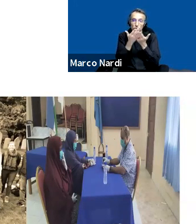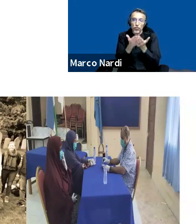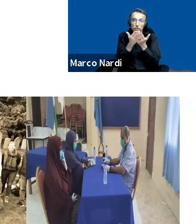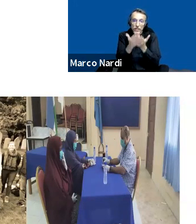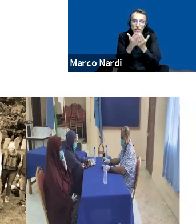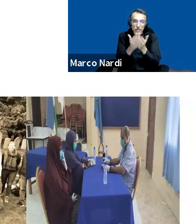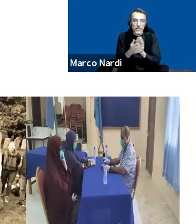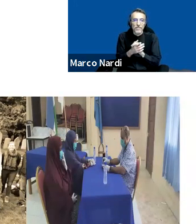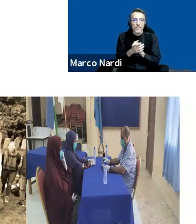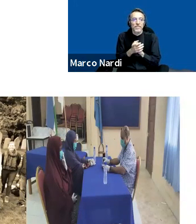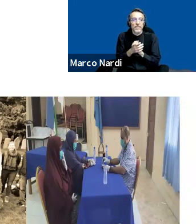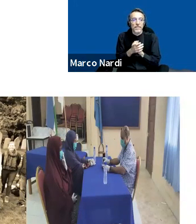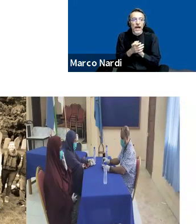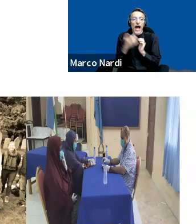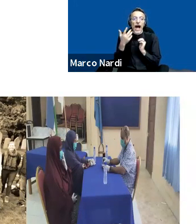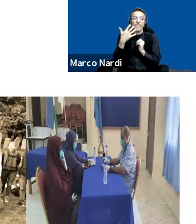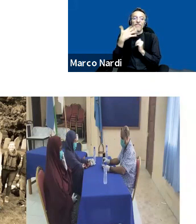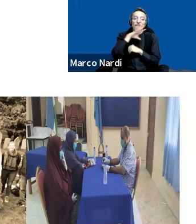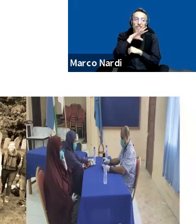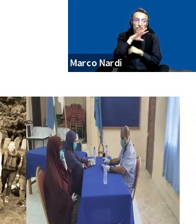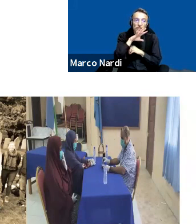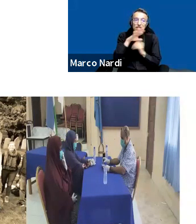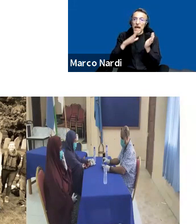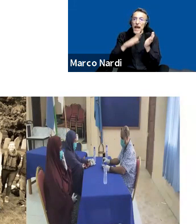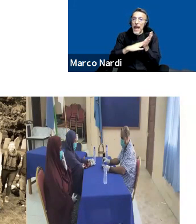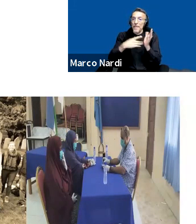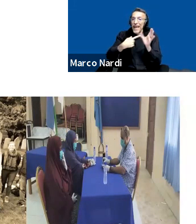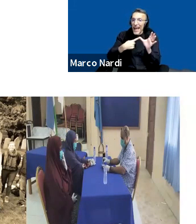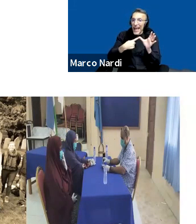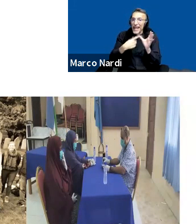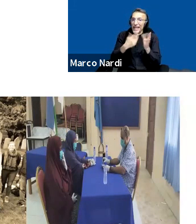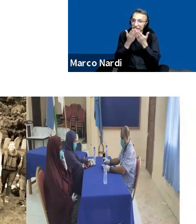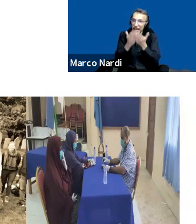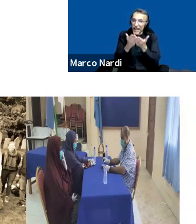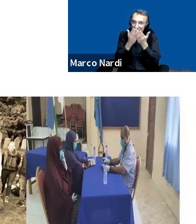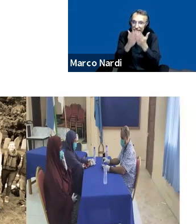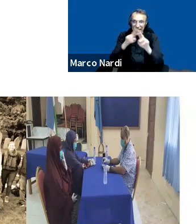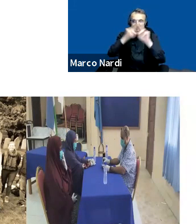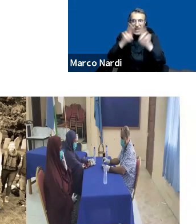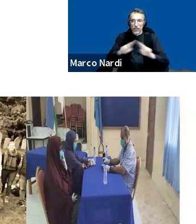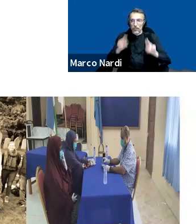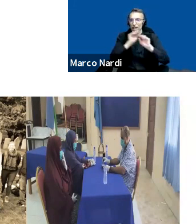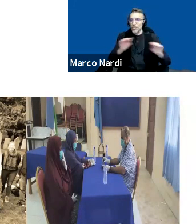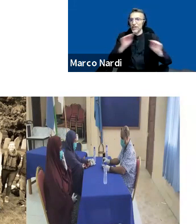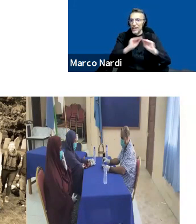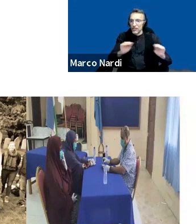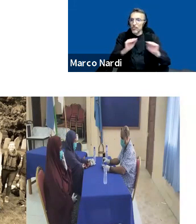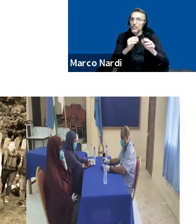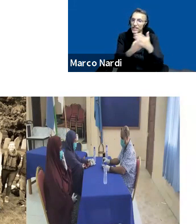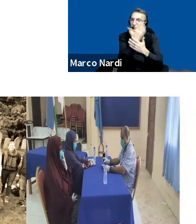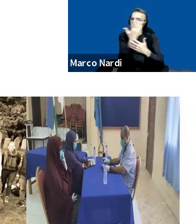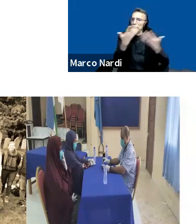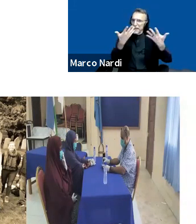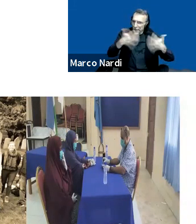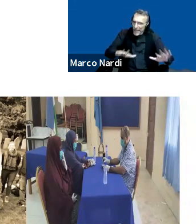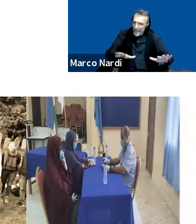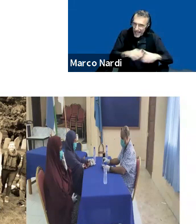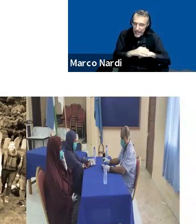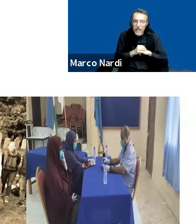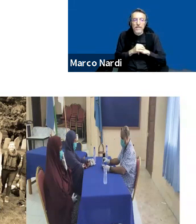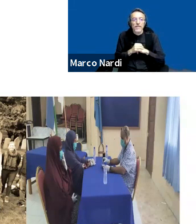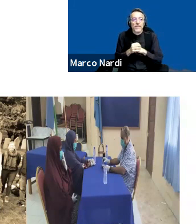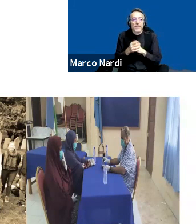master's students have passed through the Masters in International Education and Development. And we also run a range